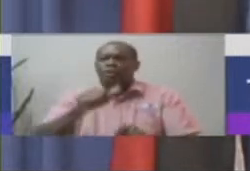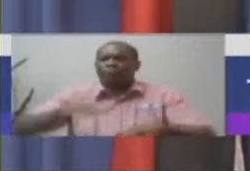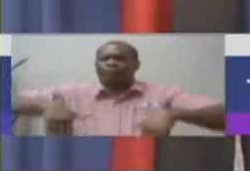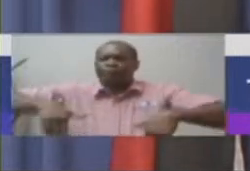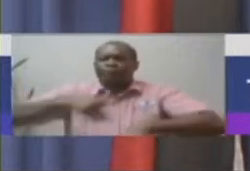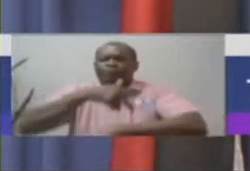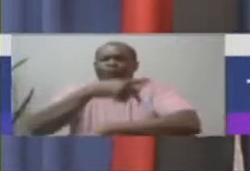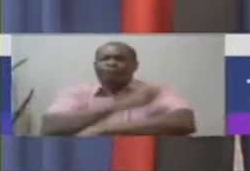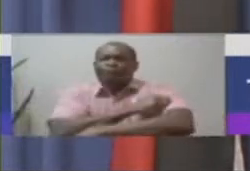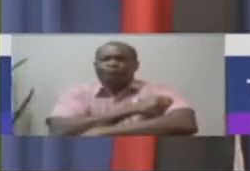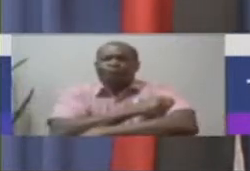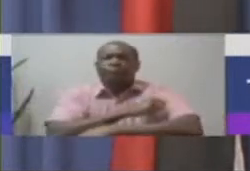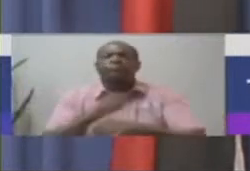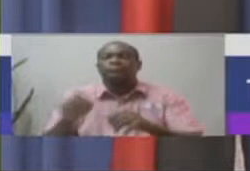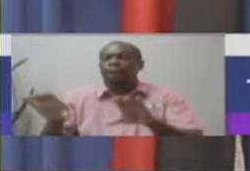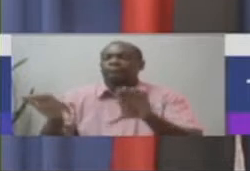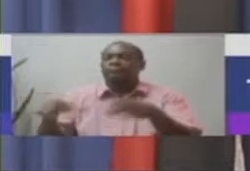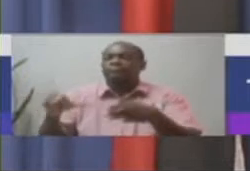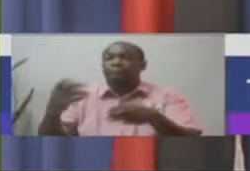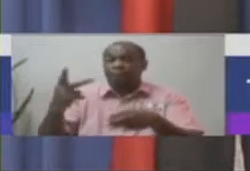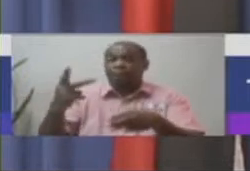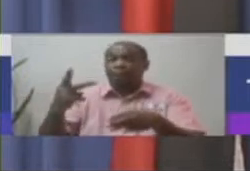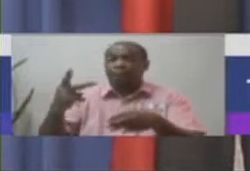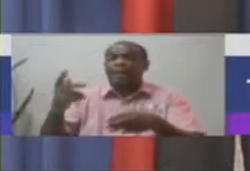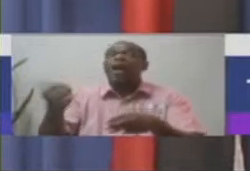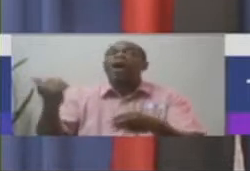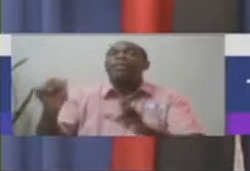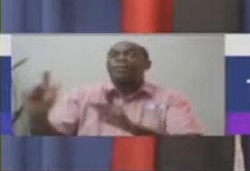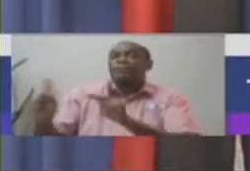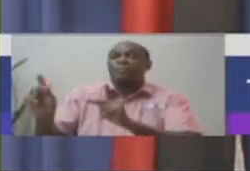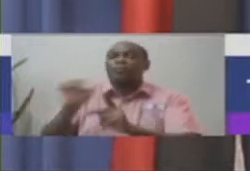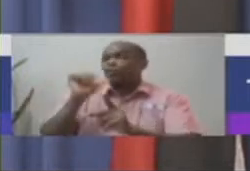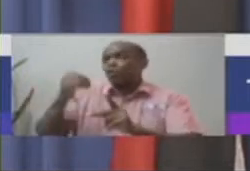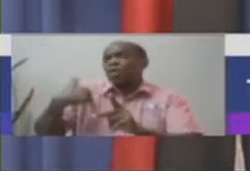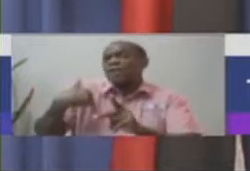other persons unvaccinated.